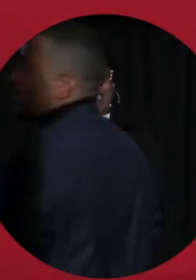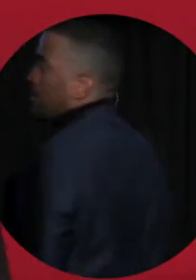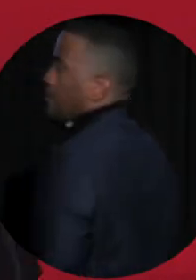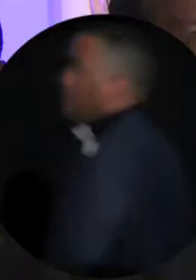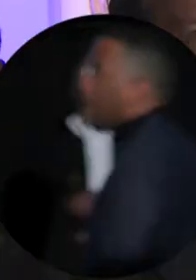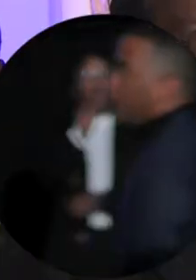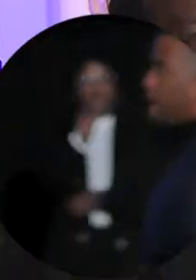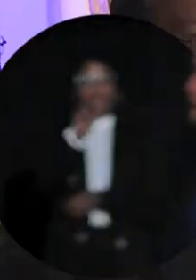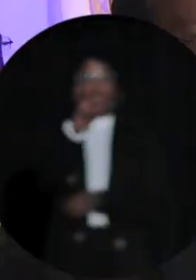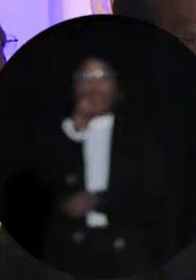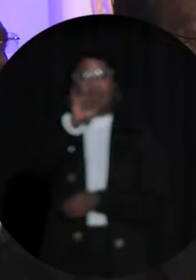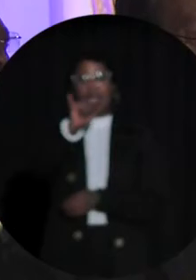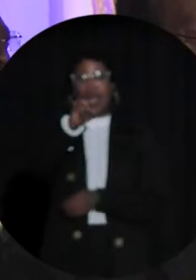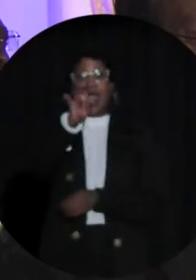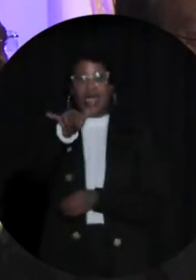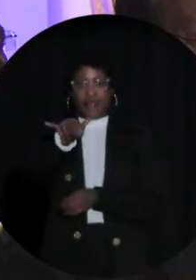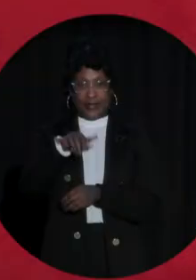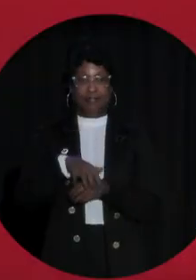Ivy.